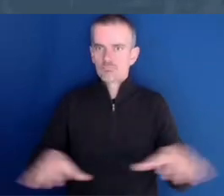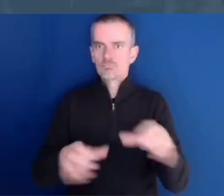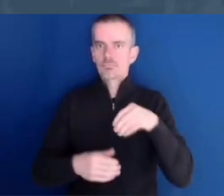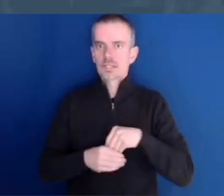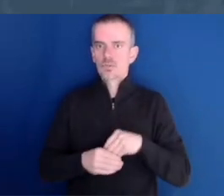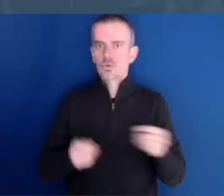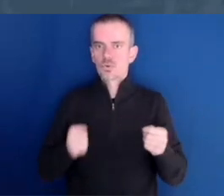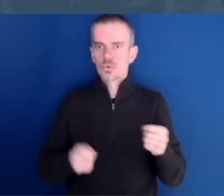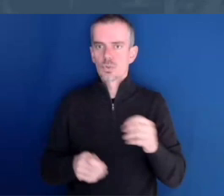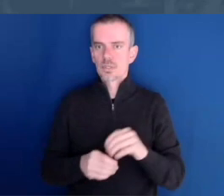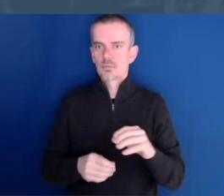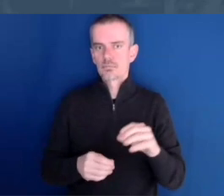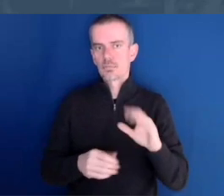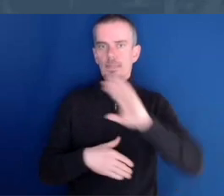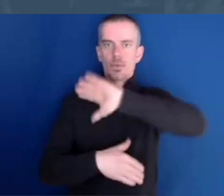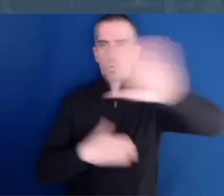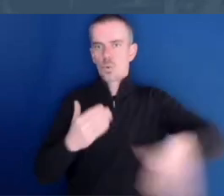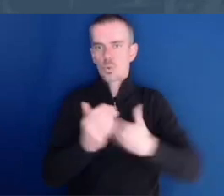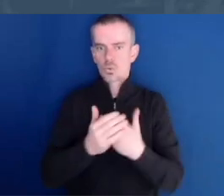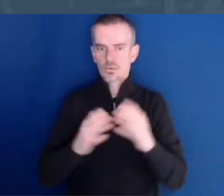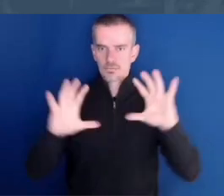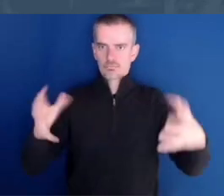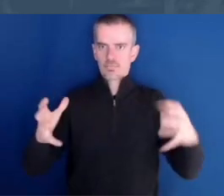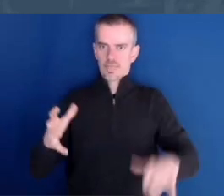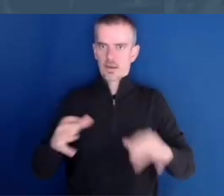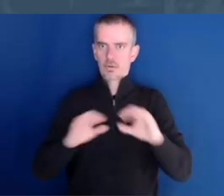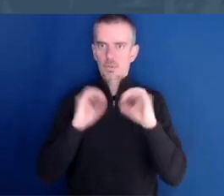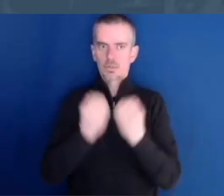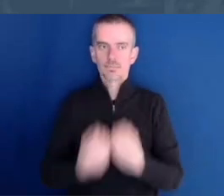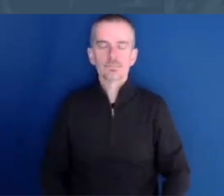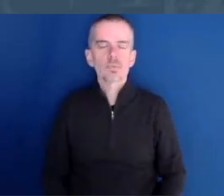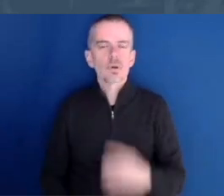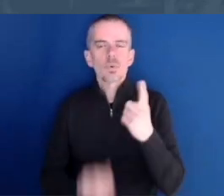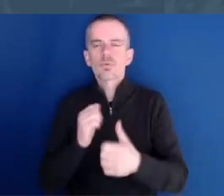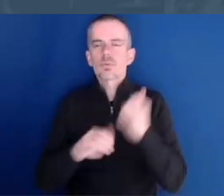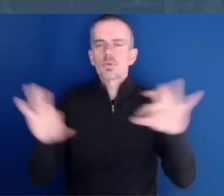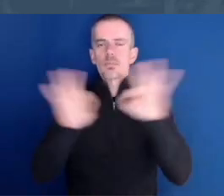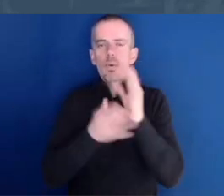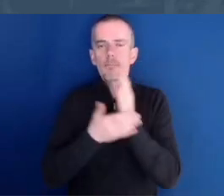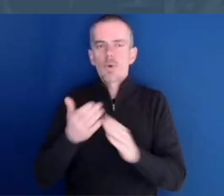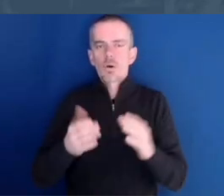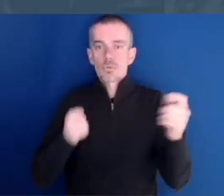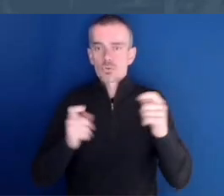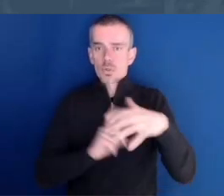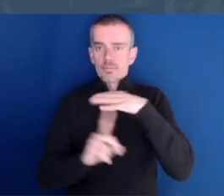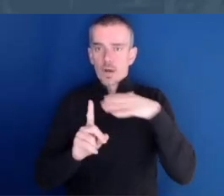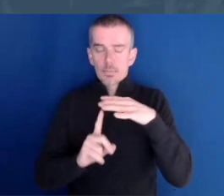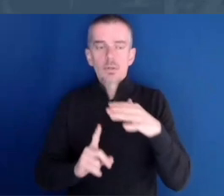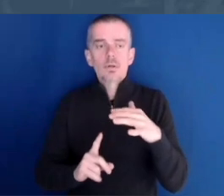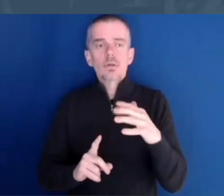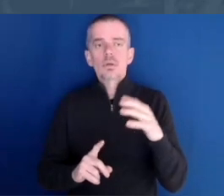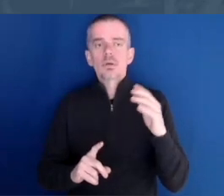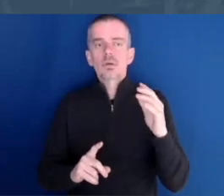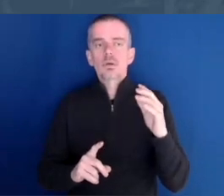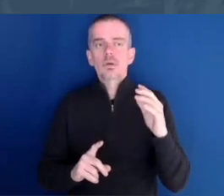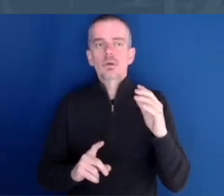controls across the organization. And really, one of the most crucial components of the control environment is the